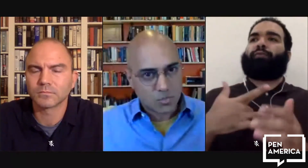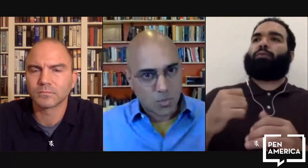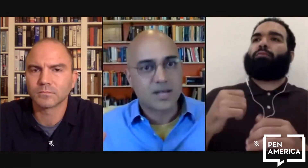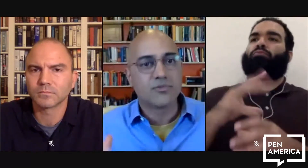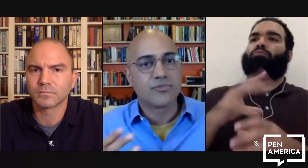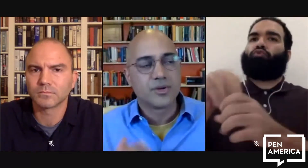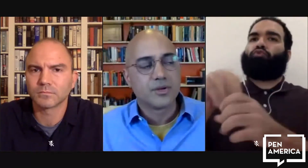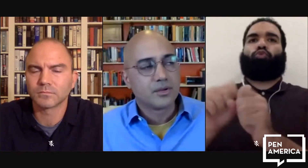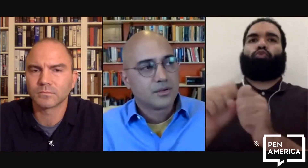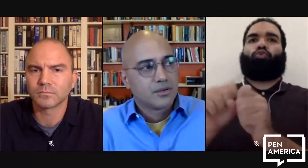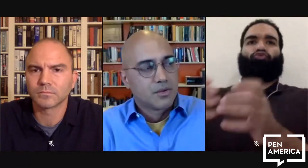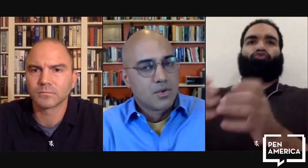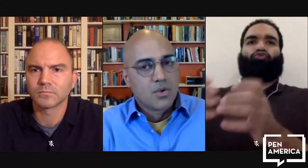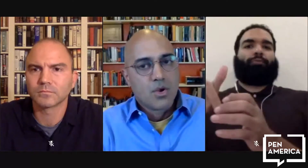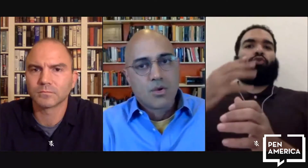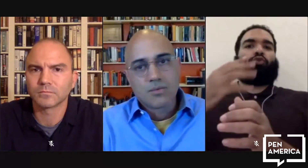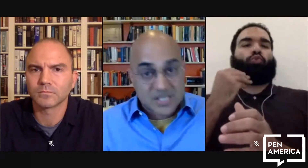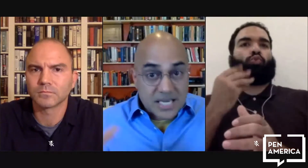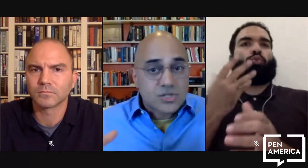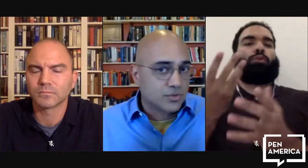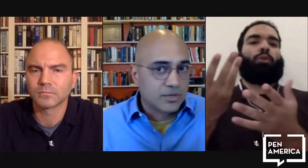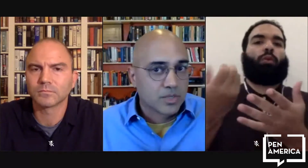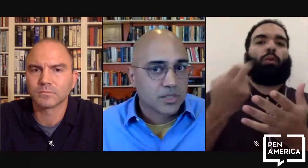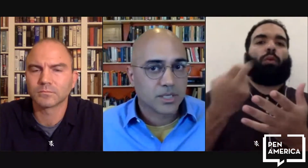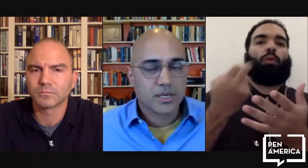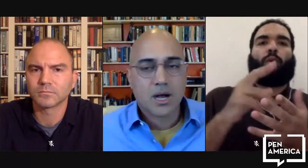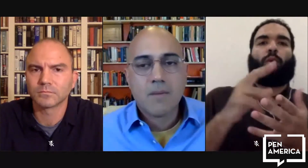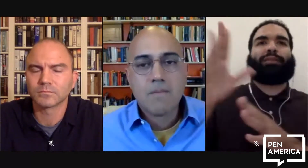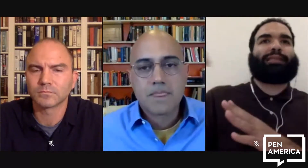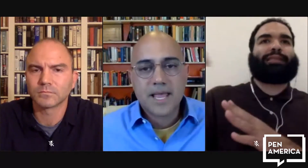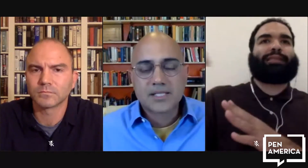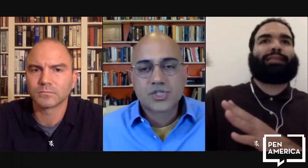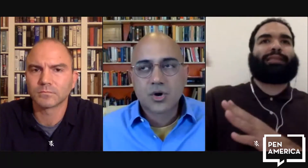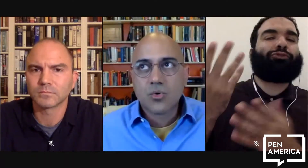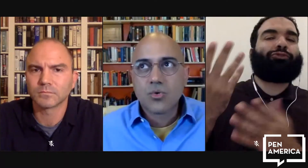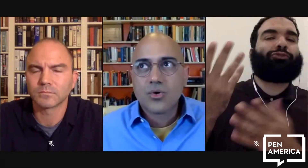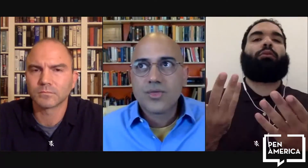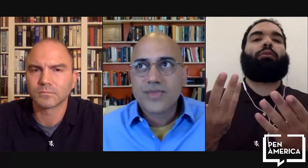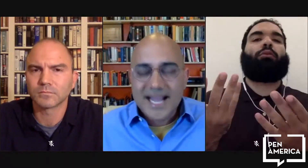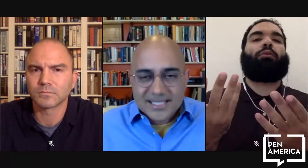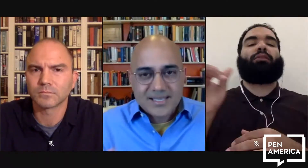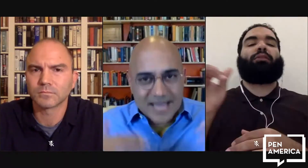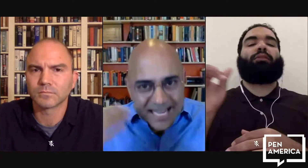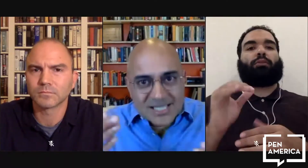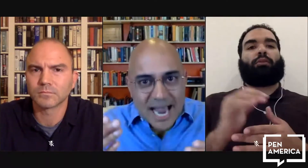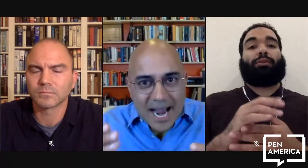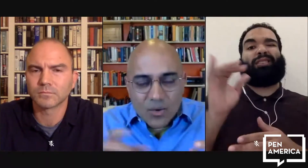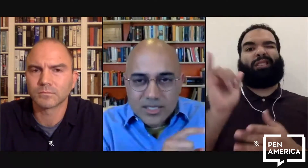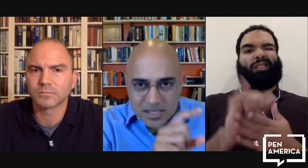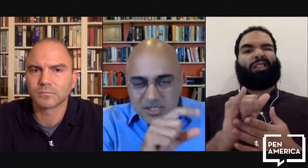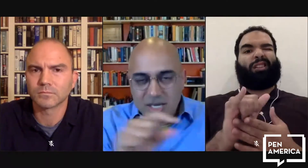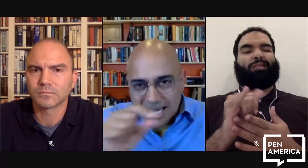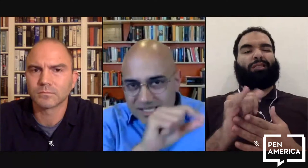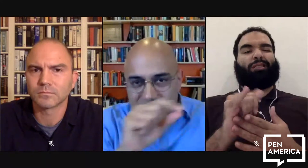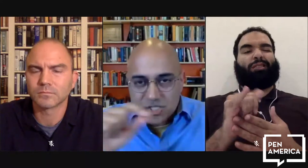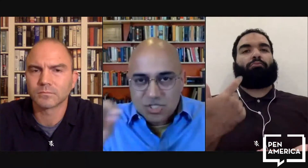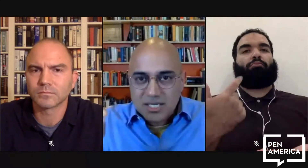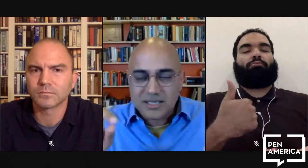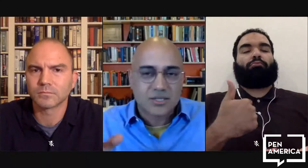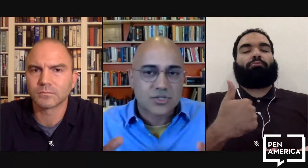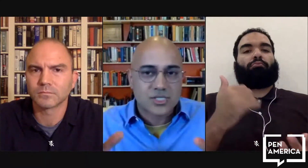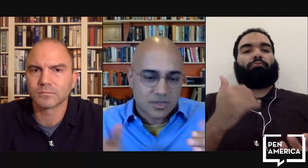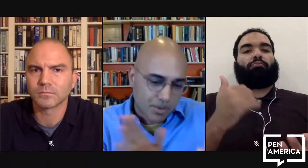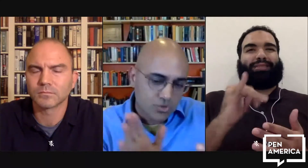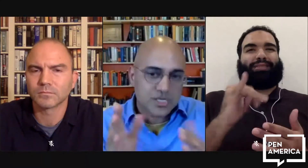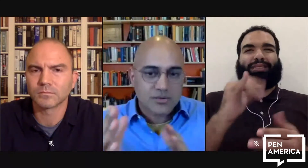this way of this history, really. And so that's how it's again stitched in,